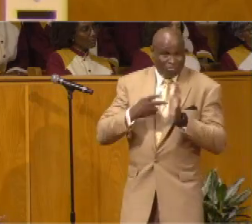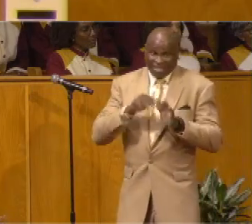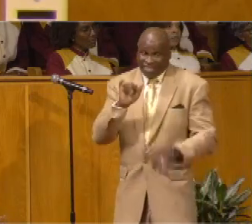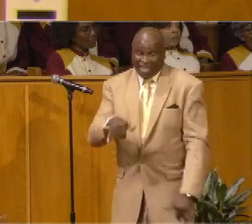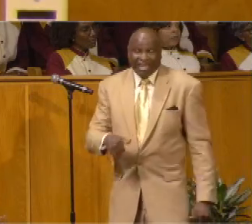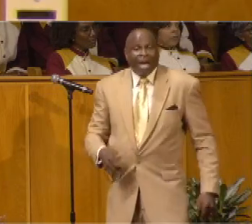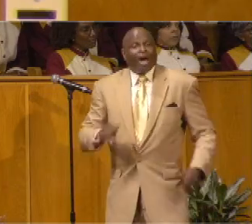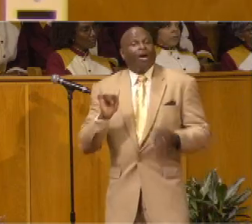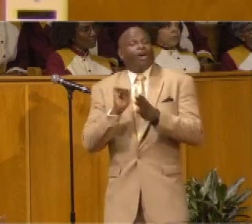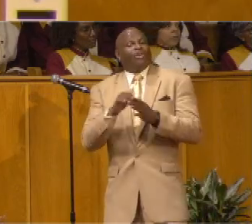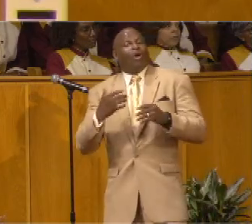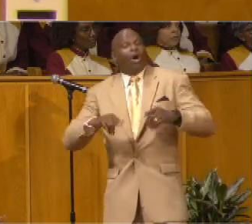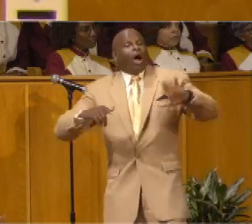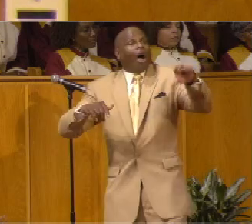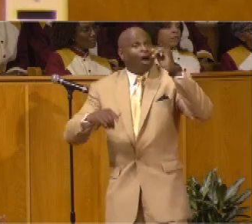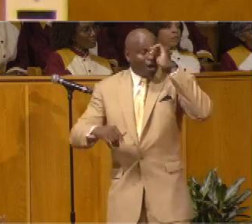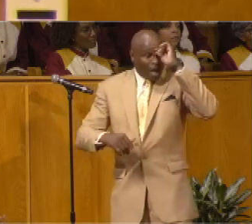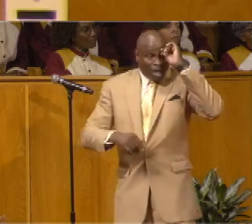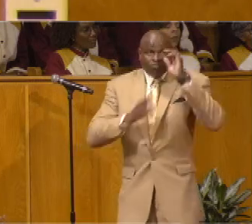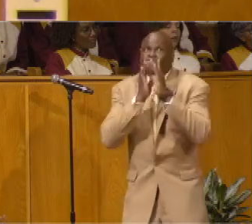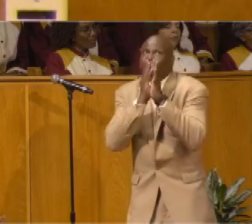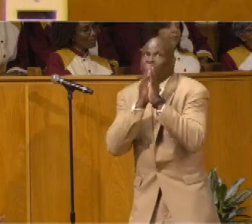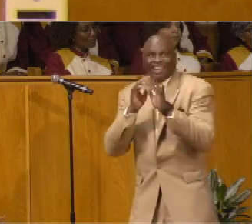It doesn't mean that you're going to get what you want.